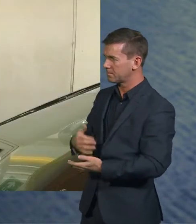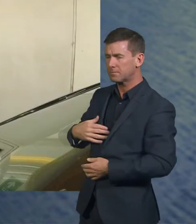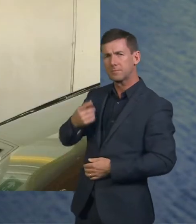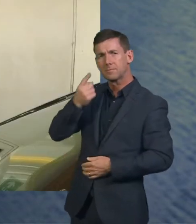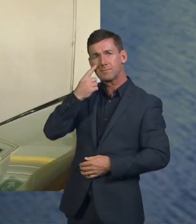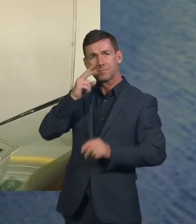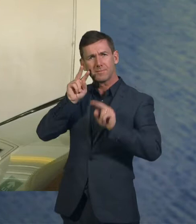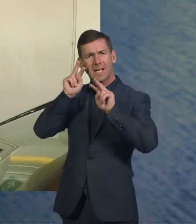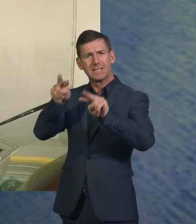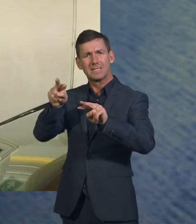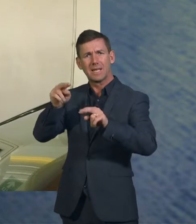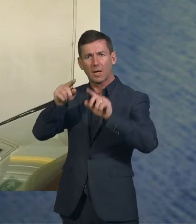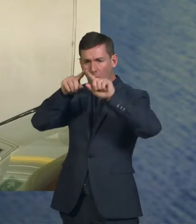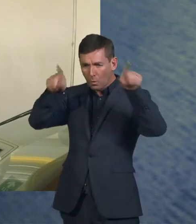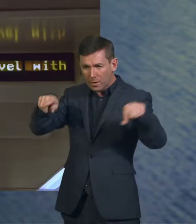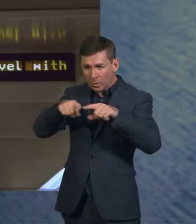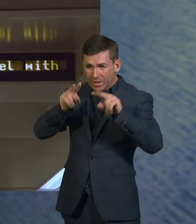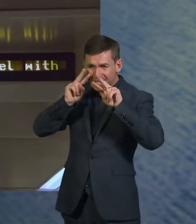the fishes.